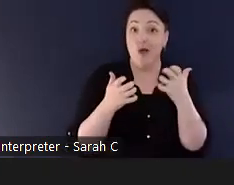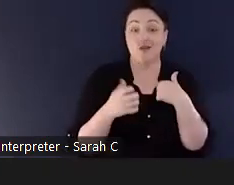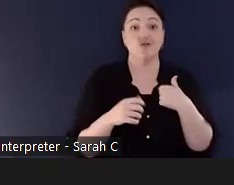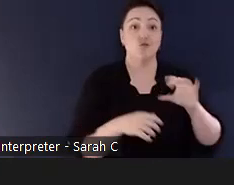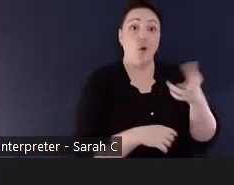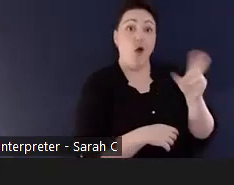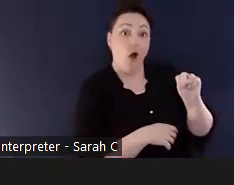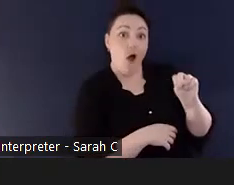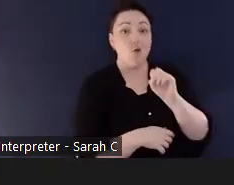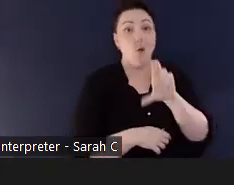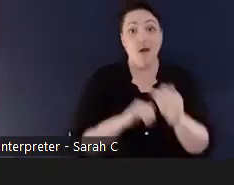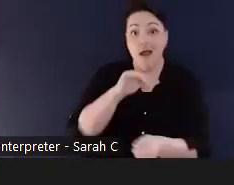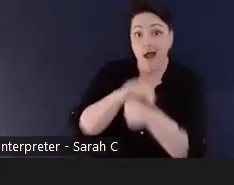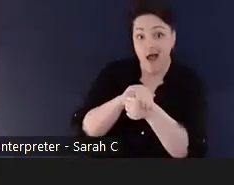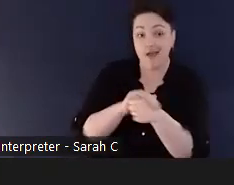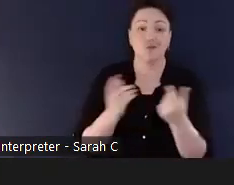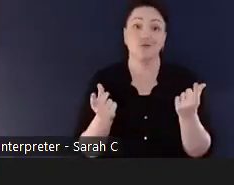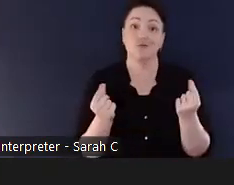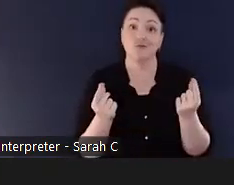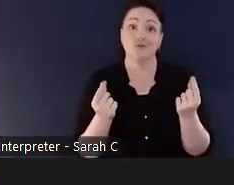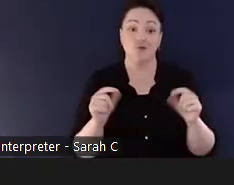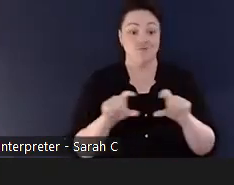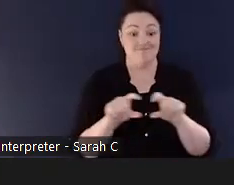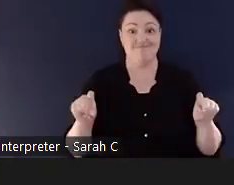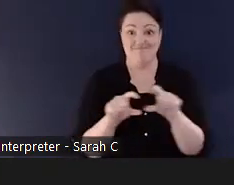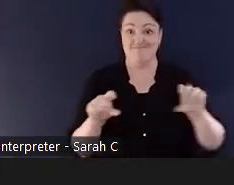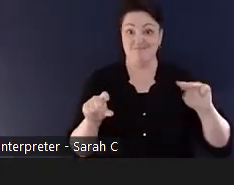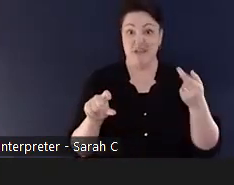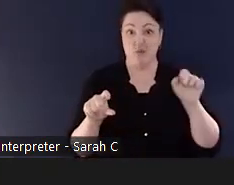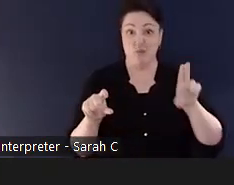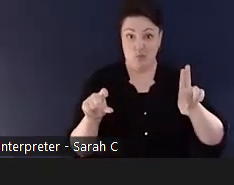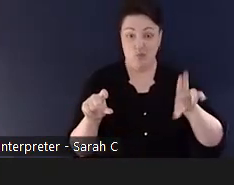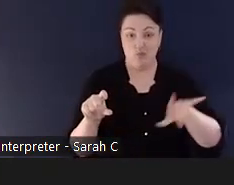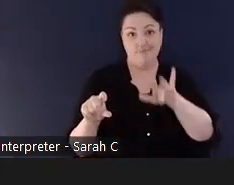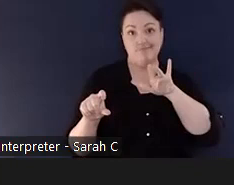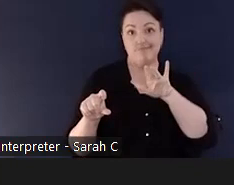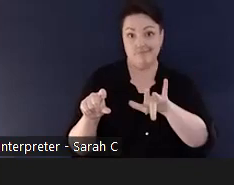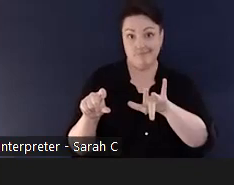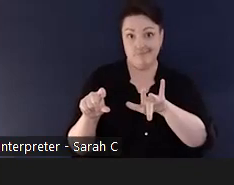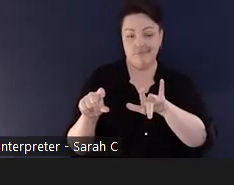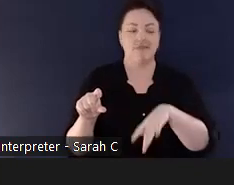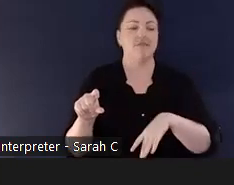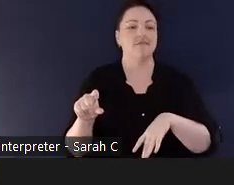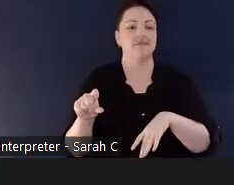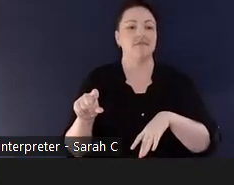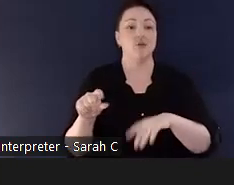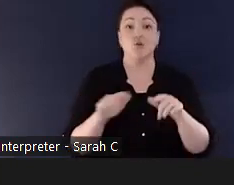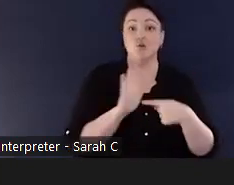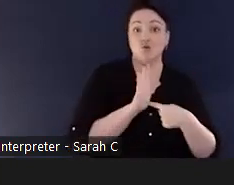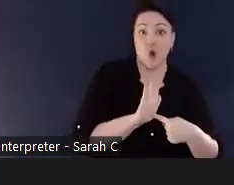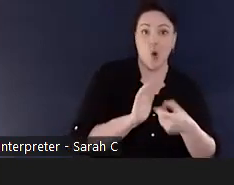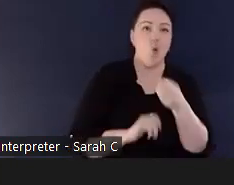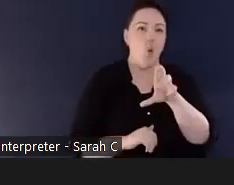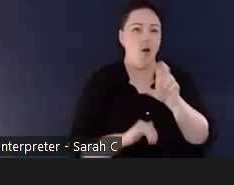the live transcript button at the bottom menu and choose show subtitle or hide subtitle.